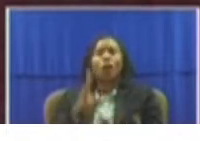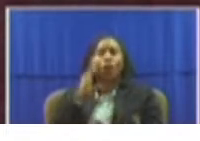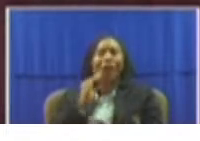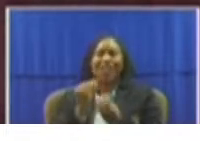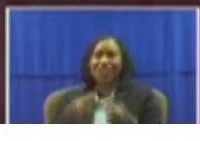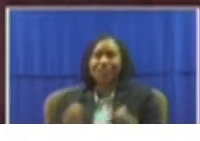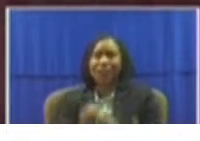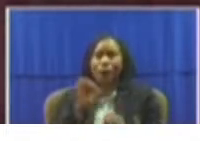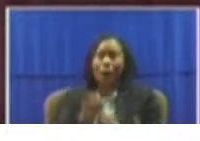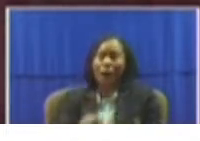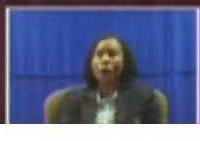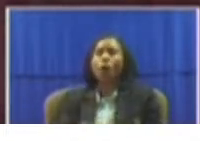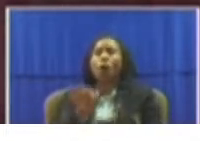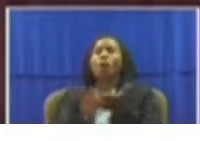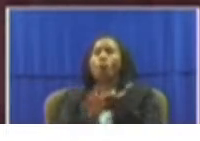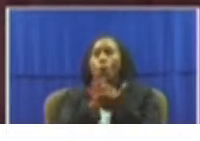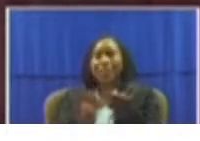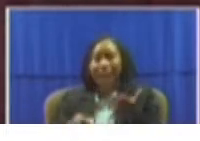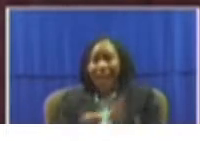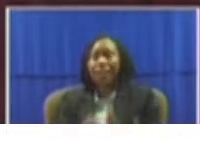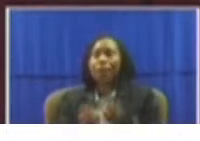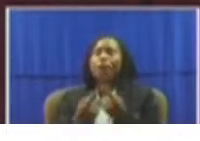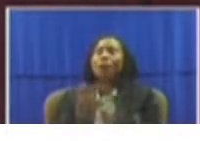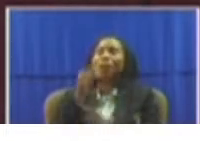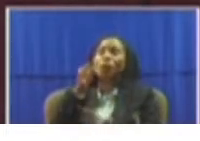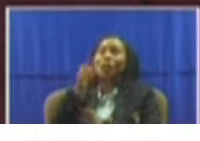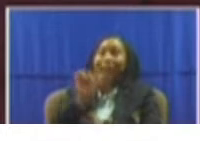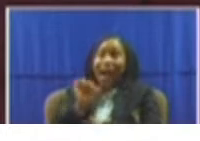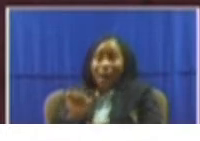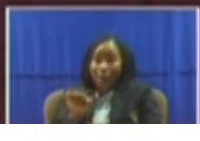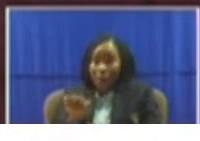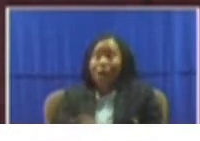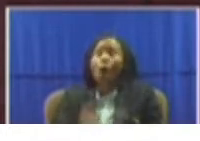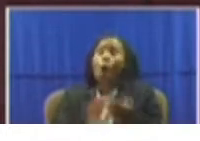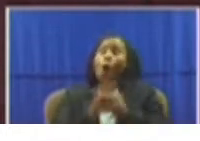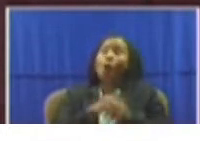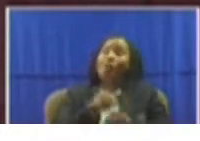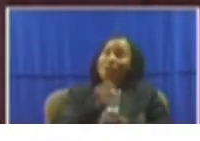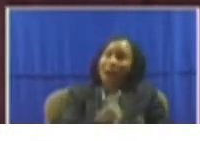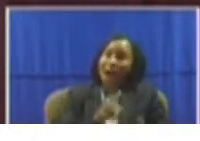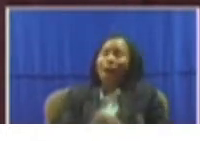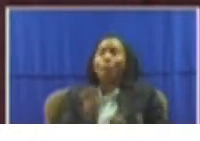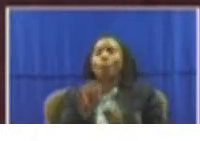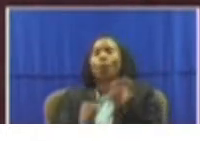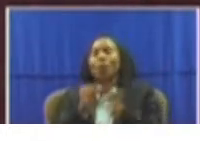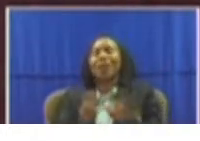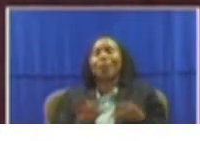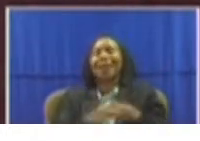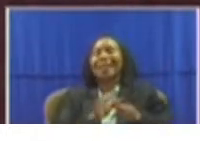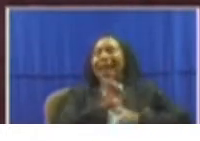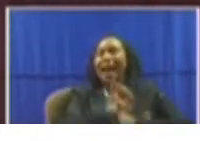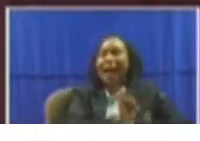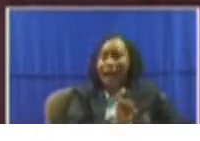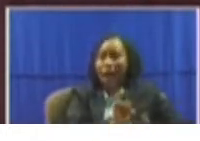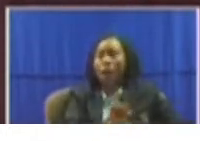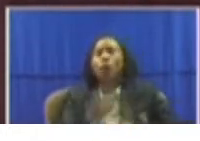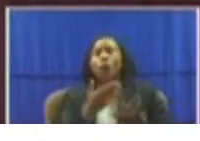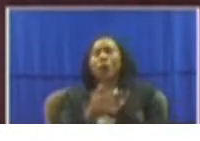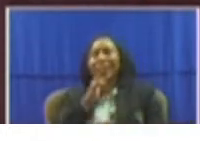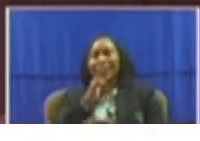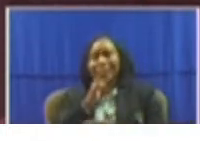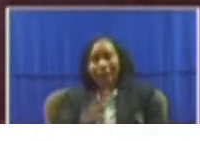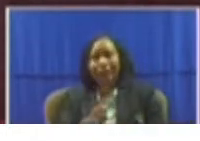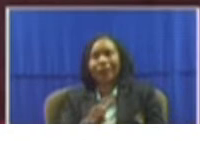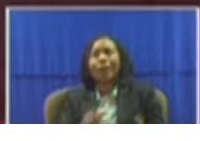over your own party political interest. You have an opportunity now to tell them that you abandoned your